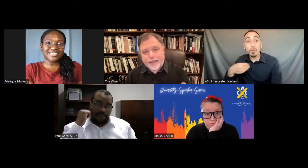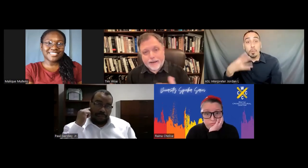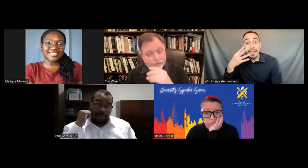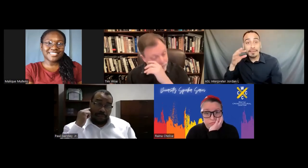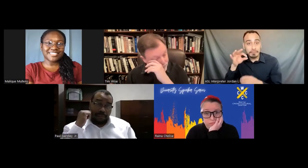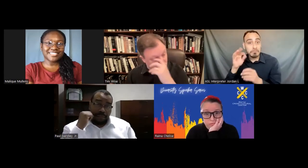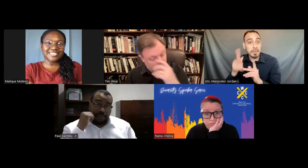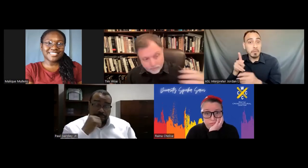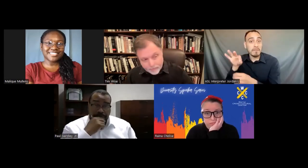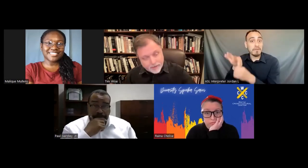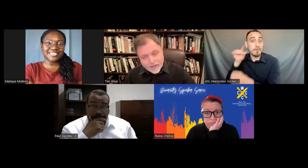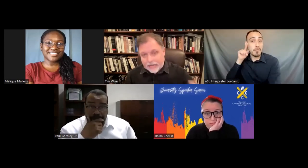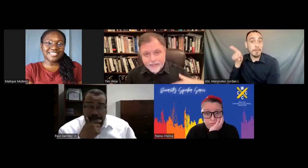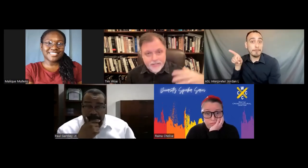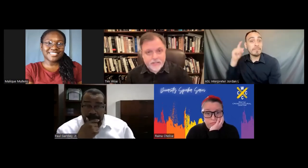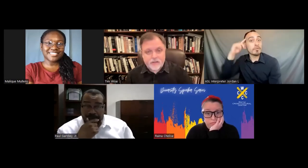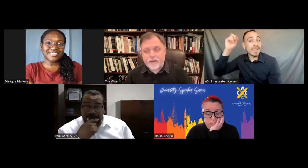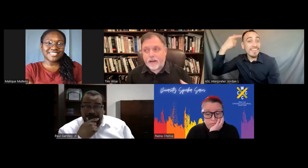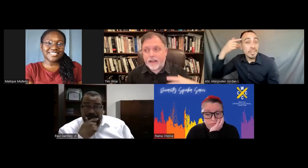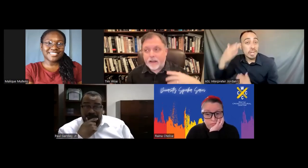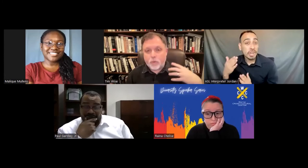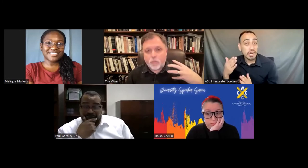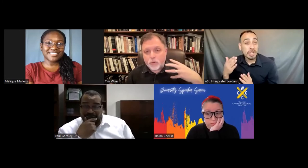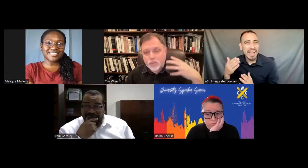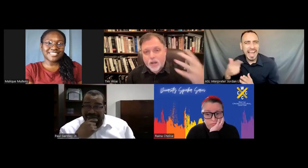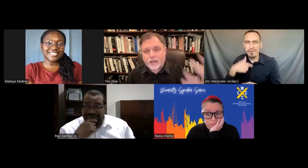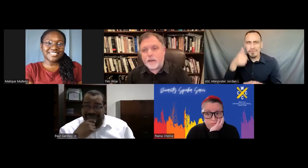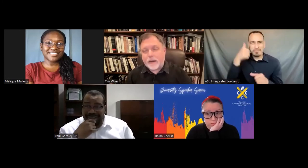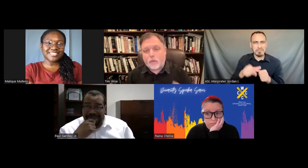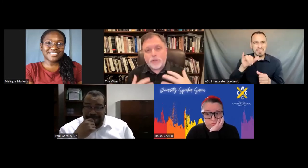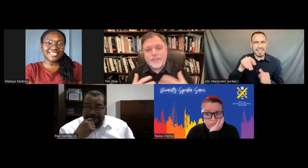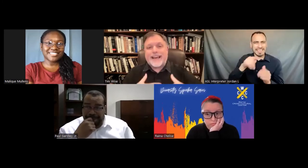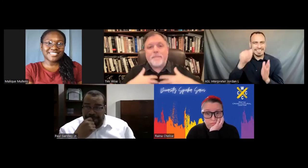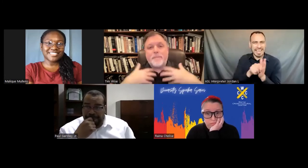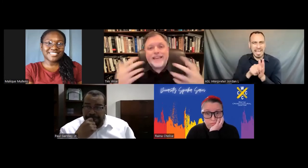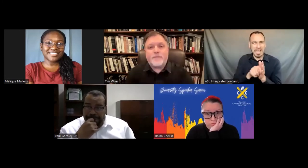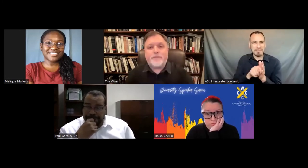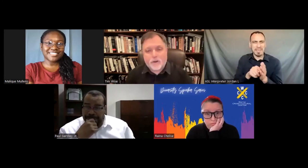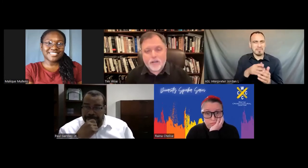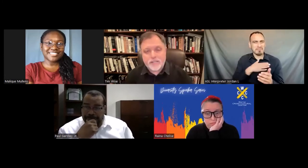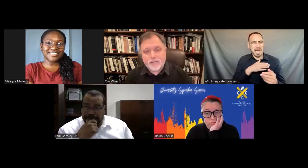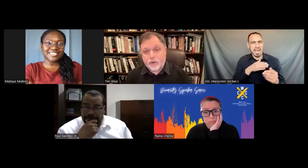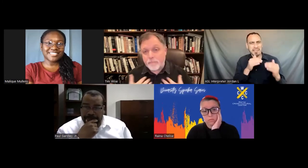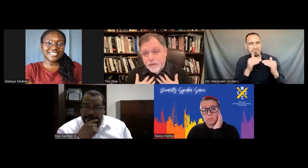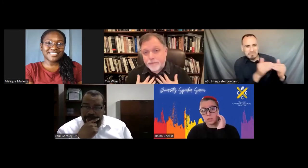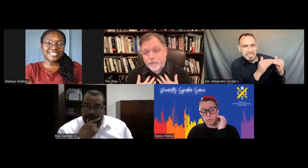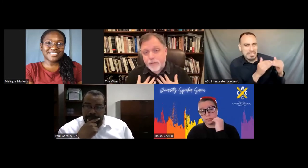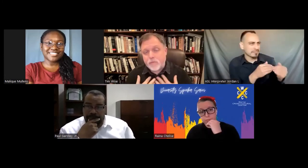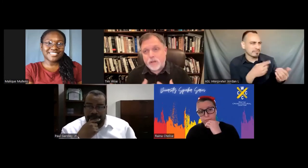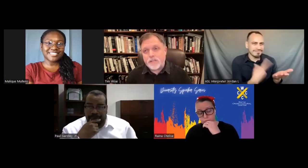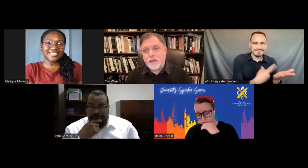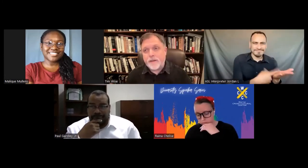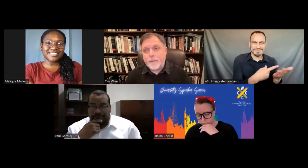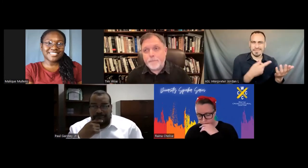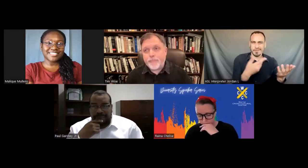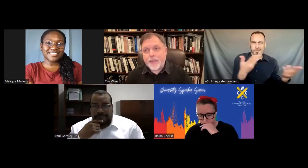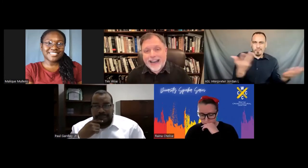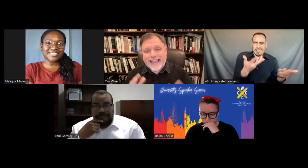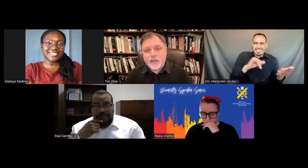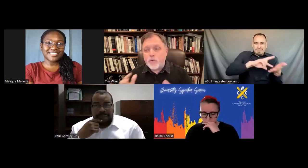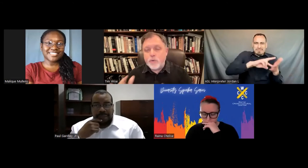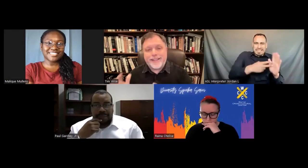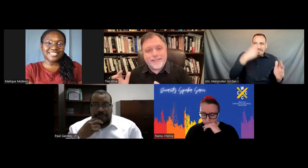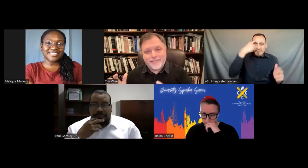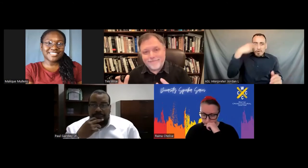after that, I remember me and my colleagues sitting around and we're talking about, what does that mean for us? And what it meant for me was,